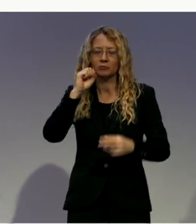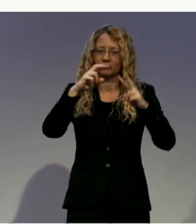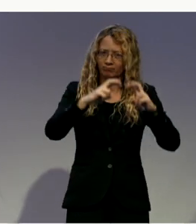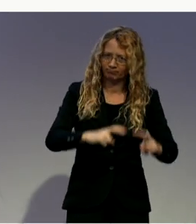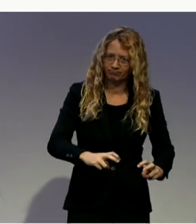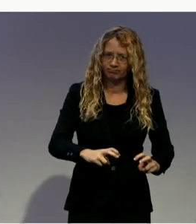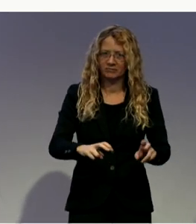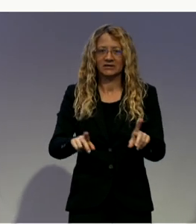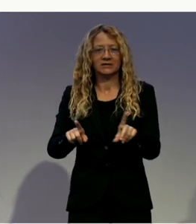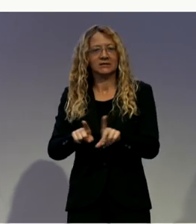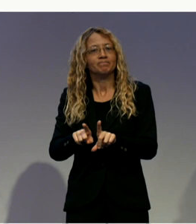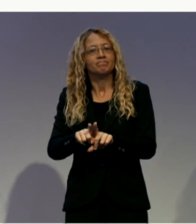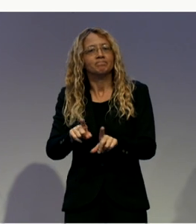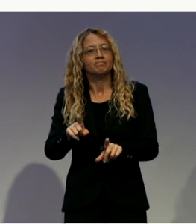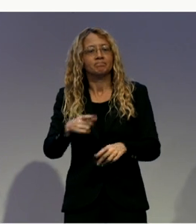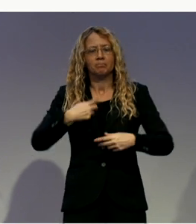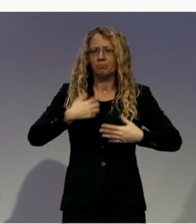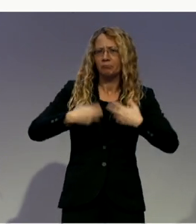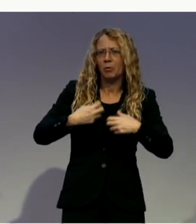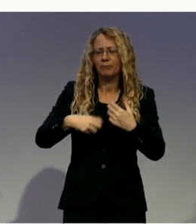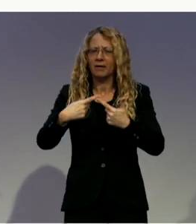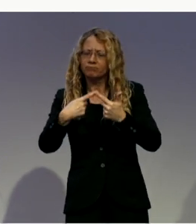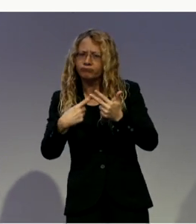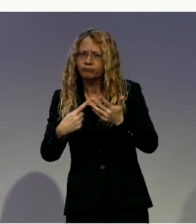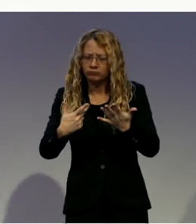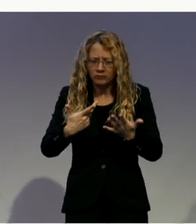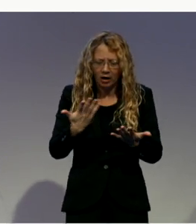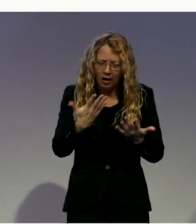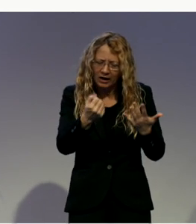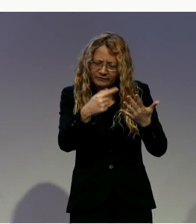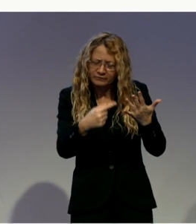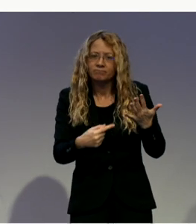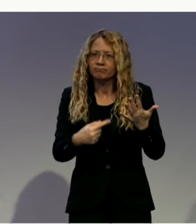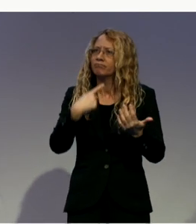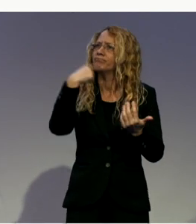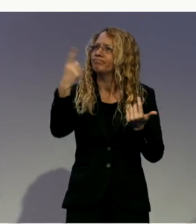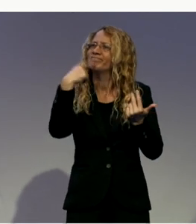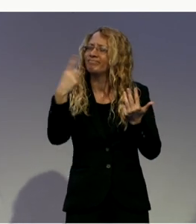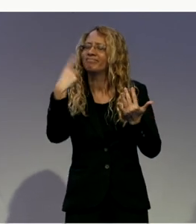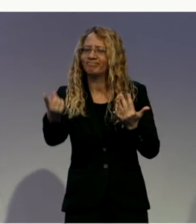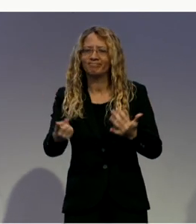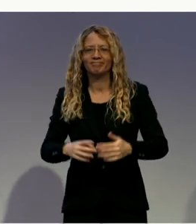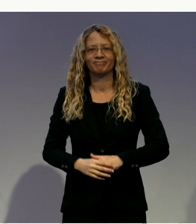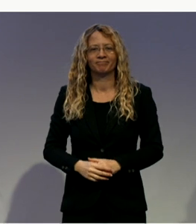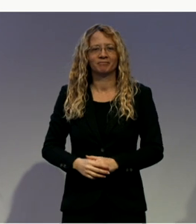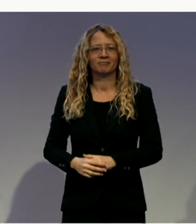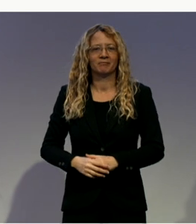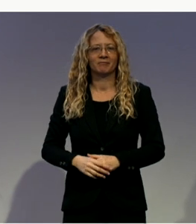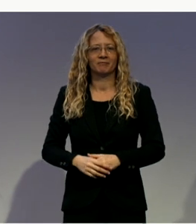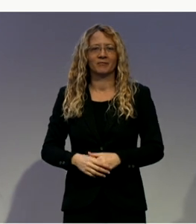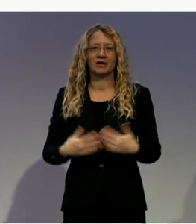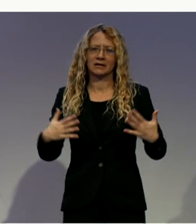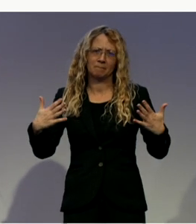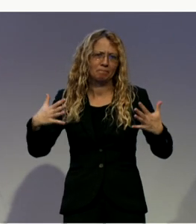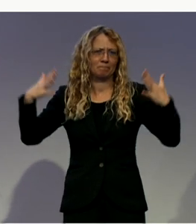was a great success, actually, and we were great to be part of it with the grants that we have provided to